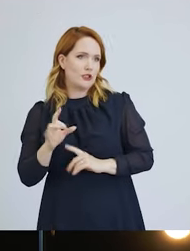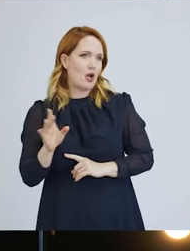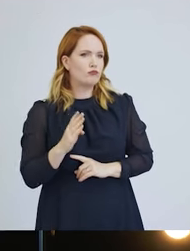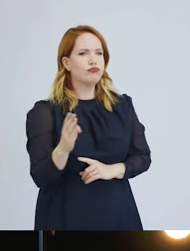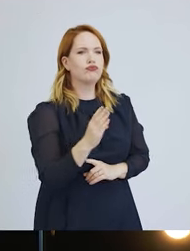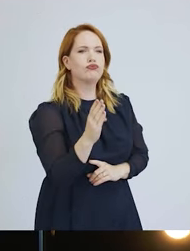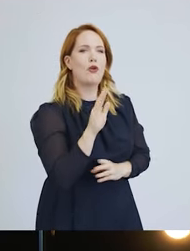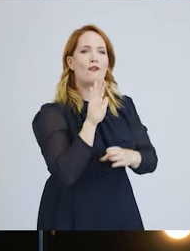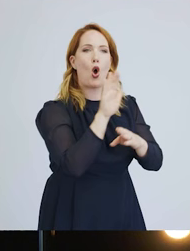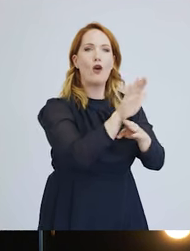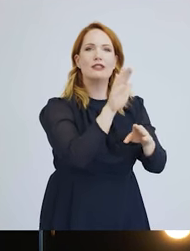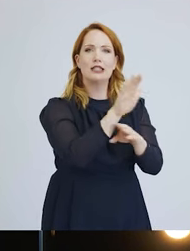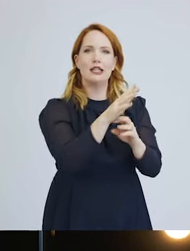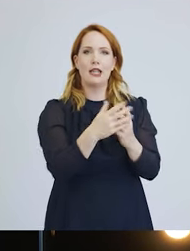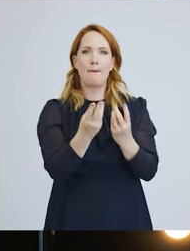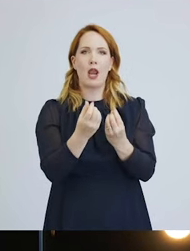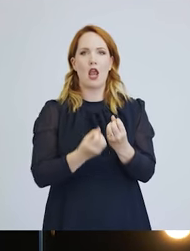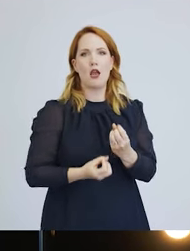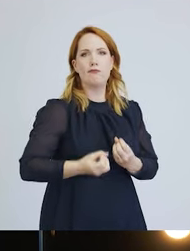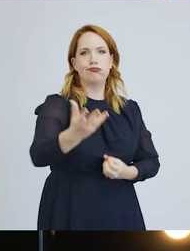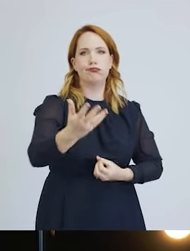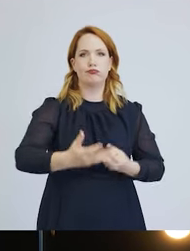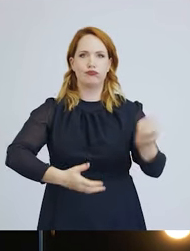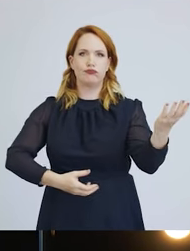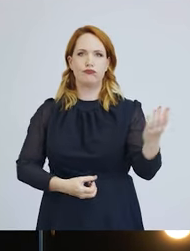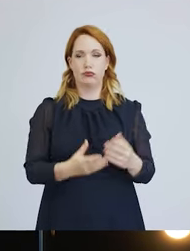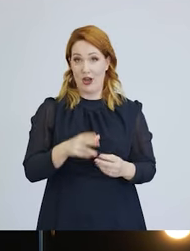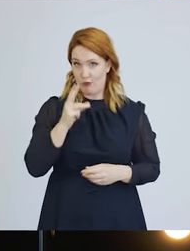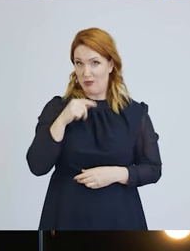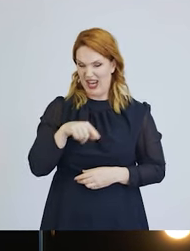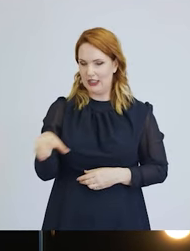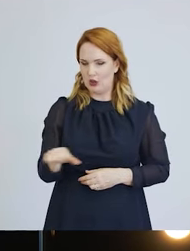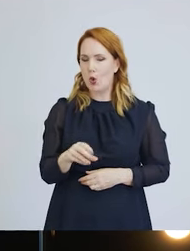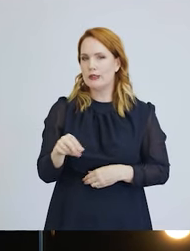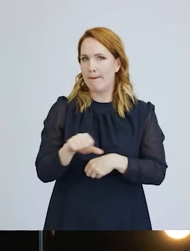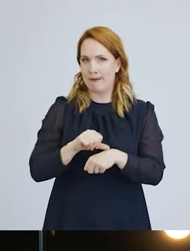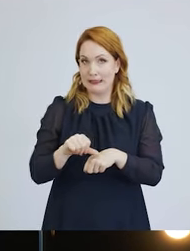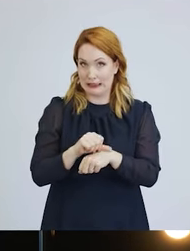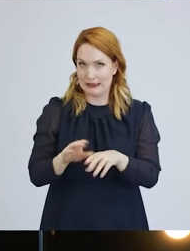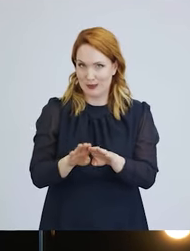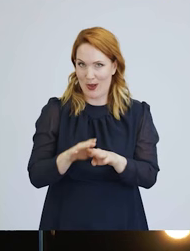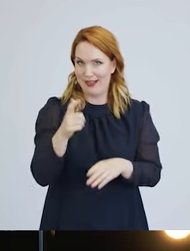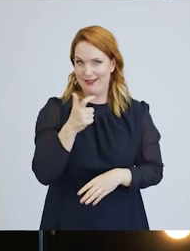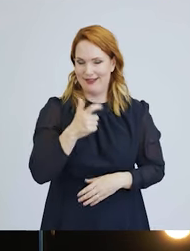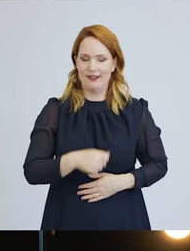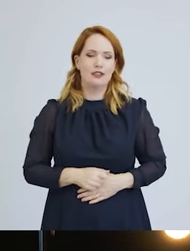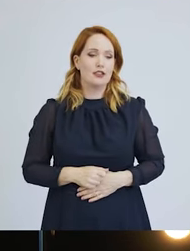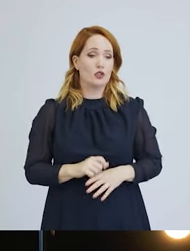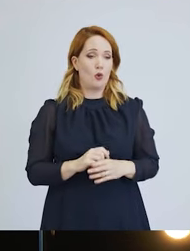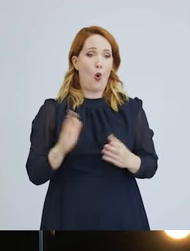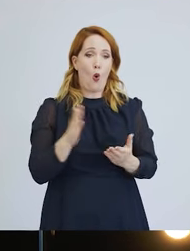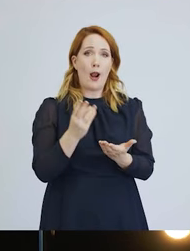together all he had, set off for a distant country, and there squandered his wealth in wild living." He probably stole a few bickies in his day as